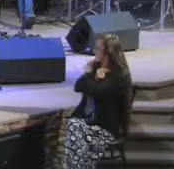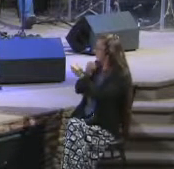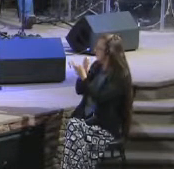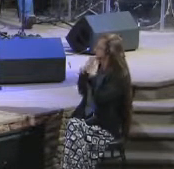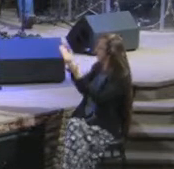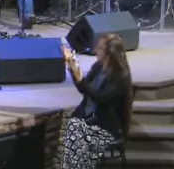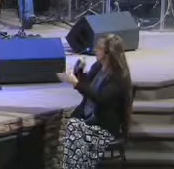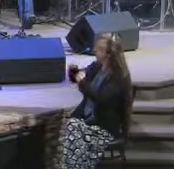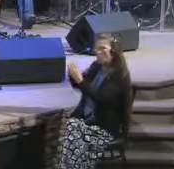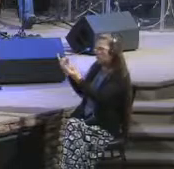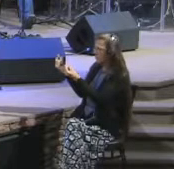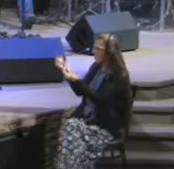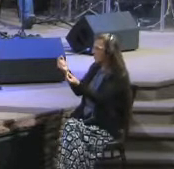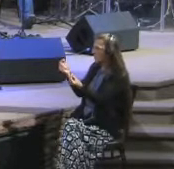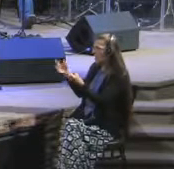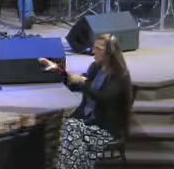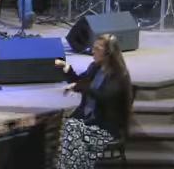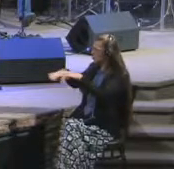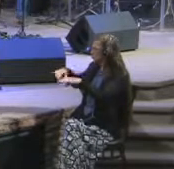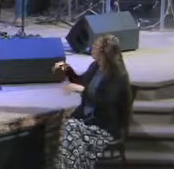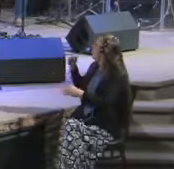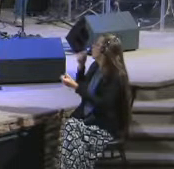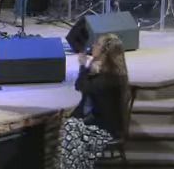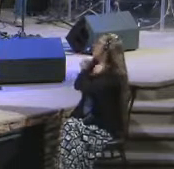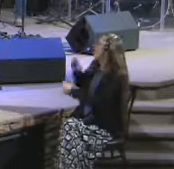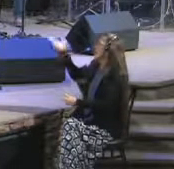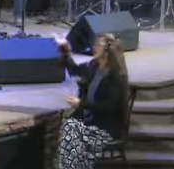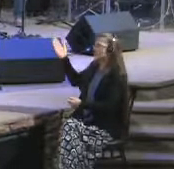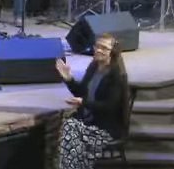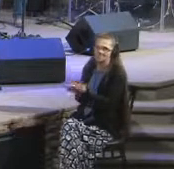of all that you have done and all that you do. God bless you, and we love you so much.